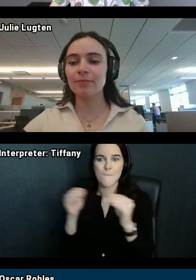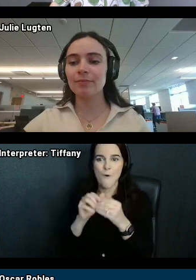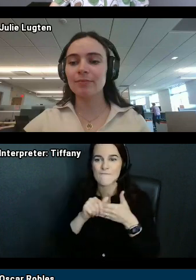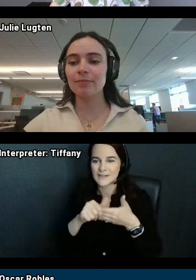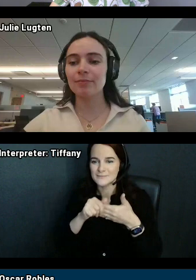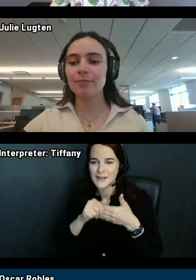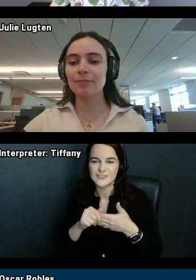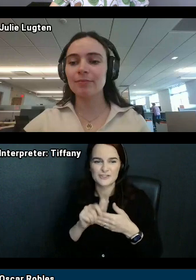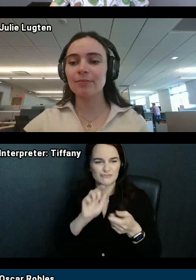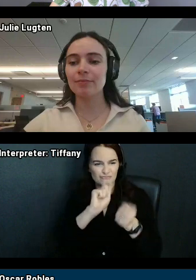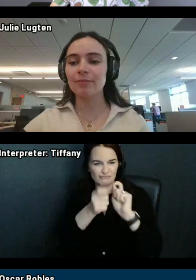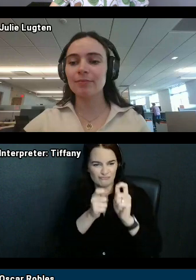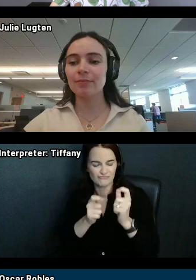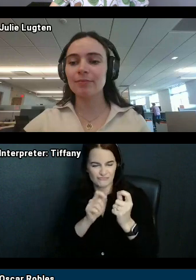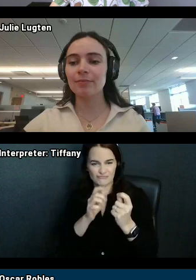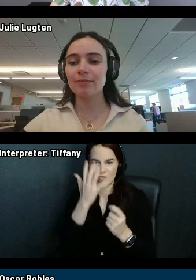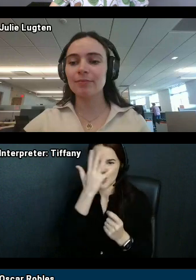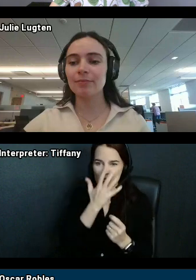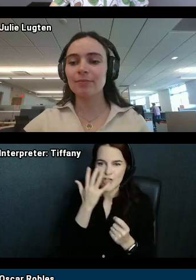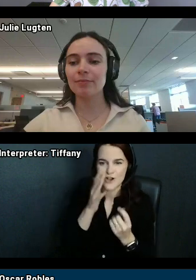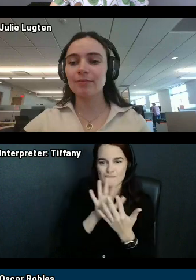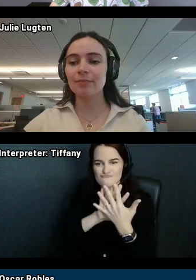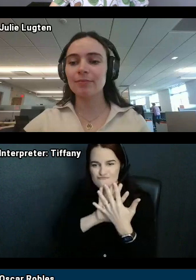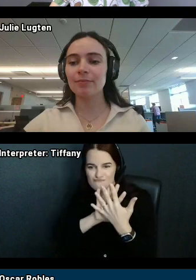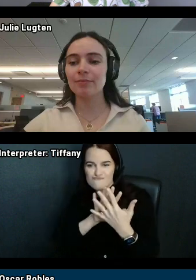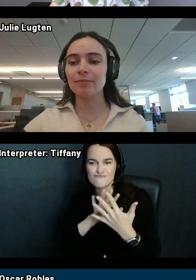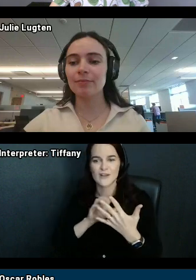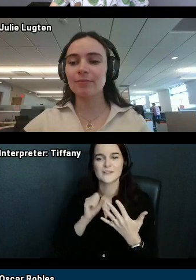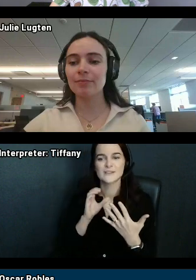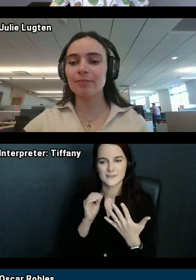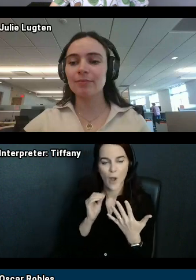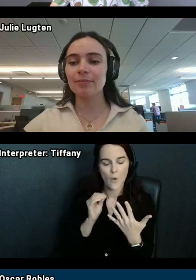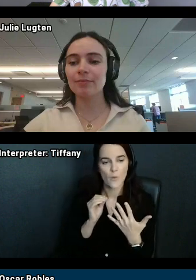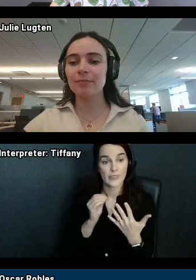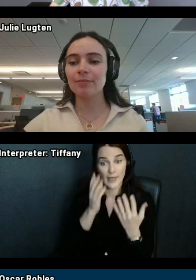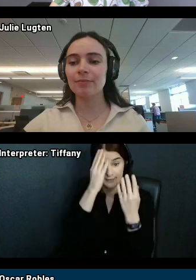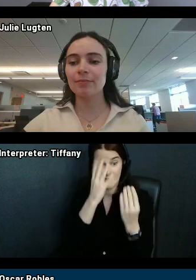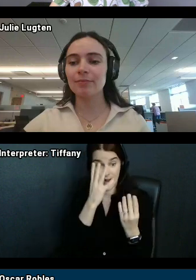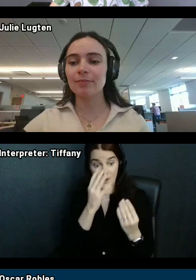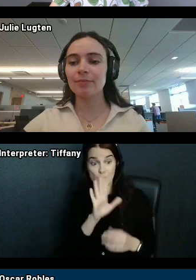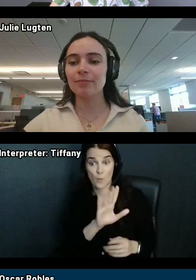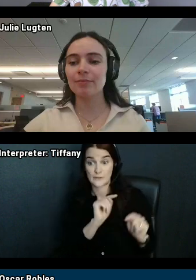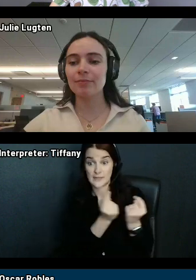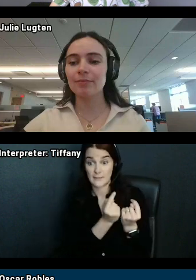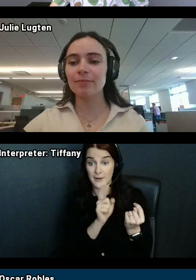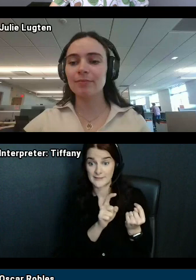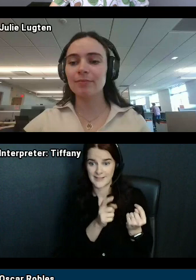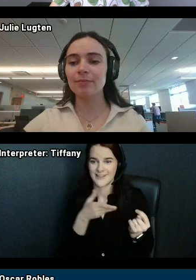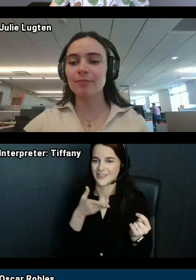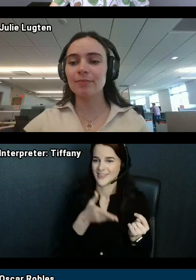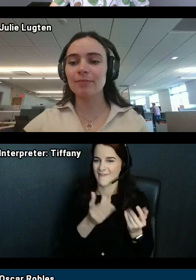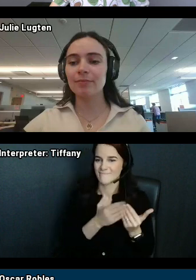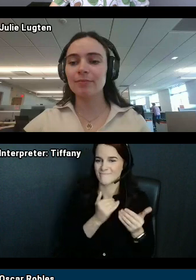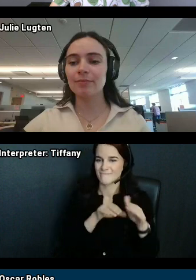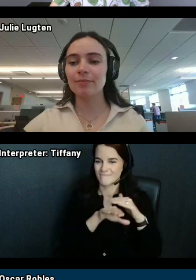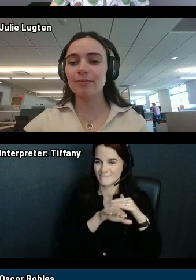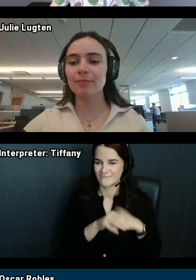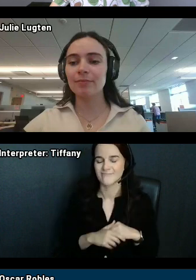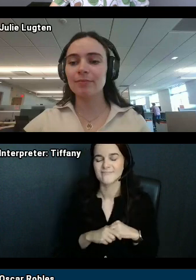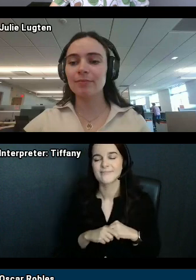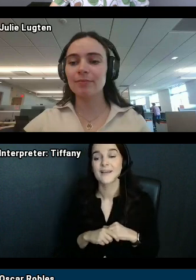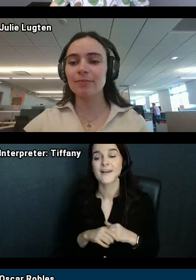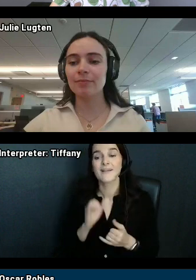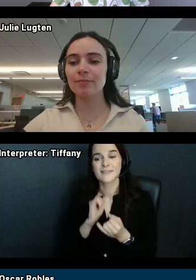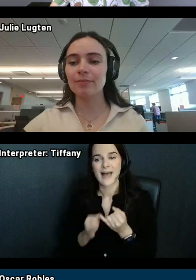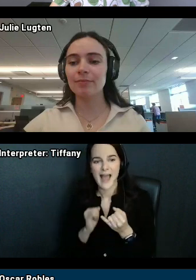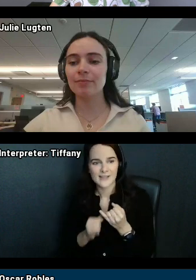and property that your team needs is at their fingertips. These last two things, some of the new custom properties